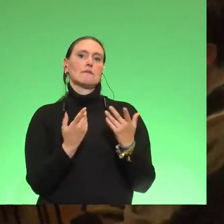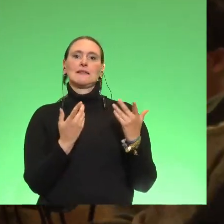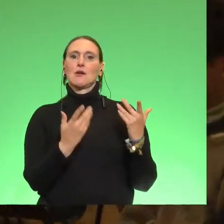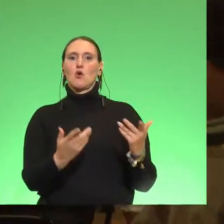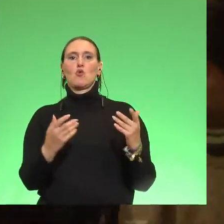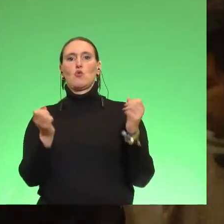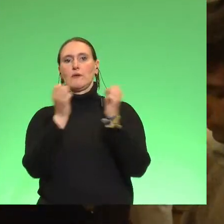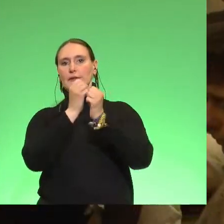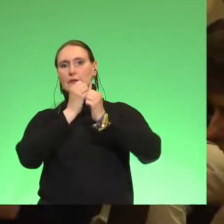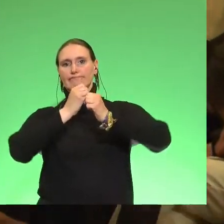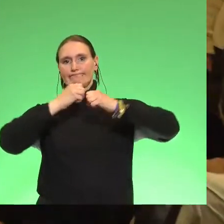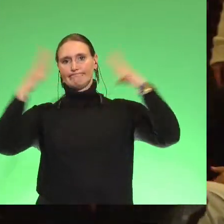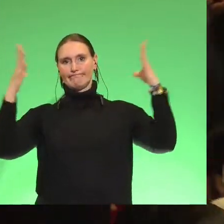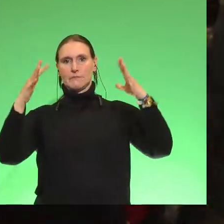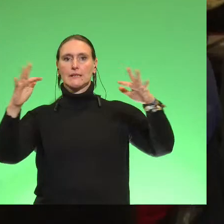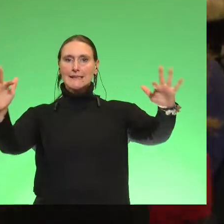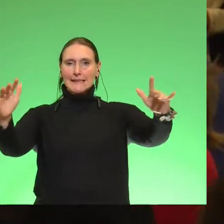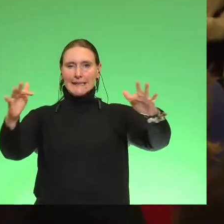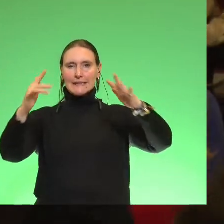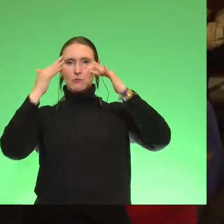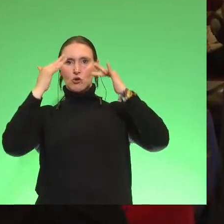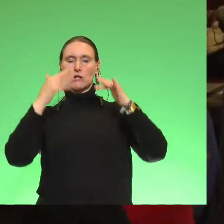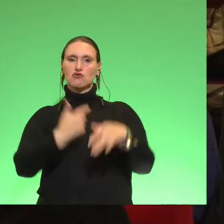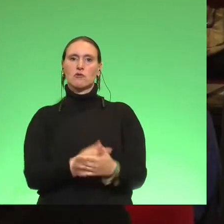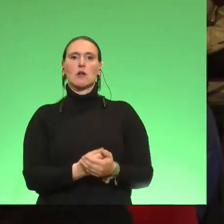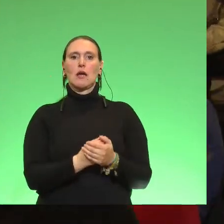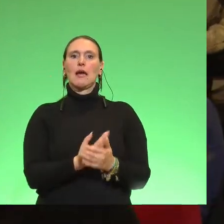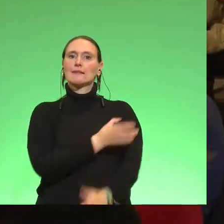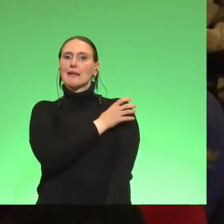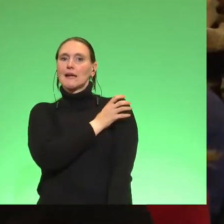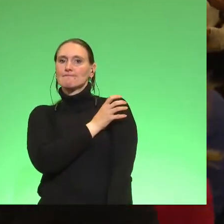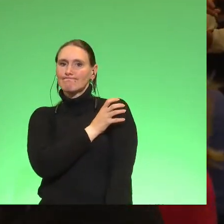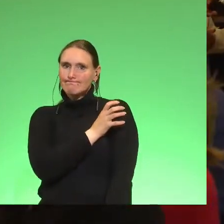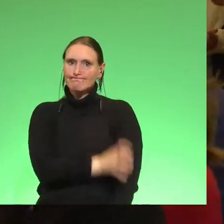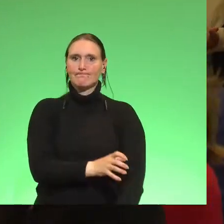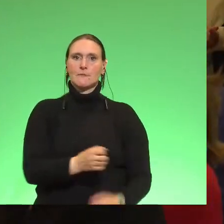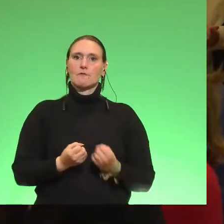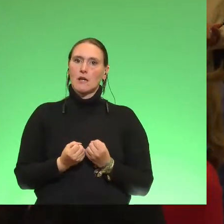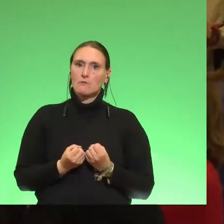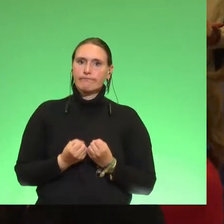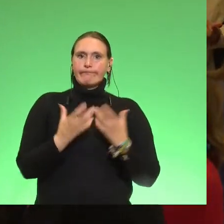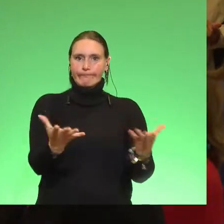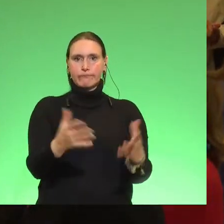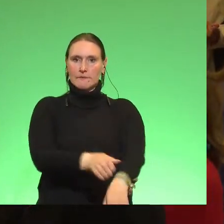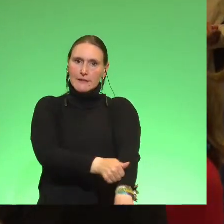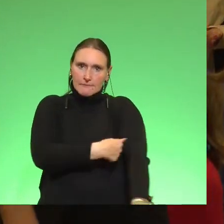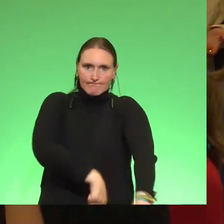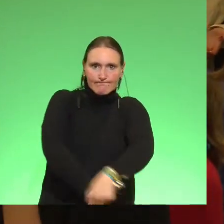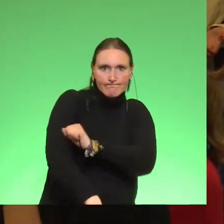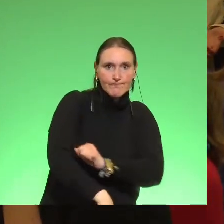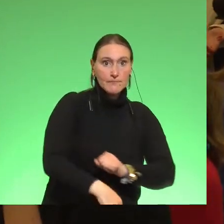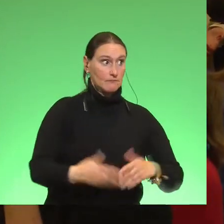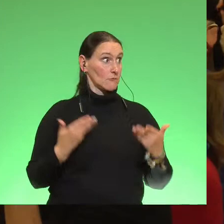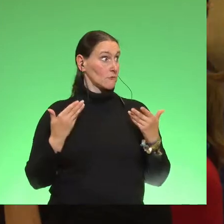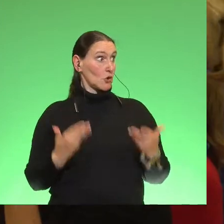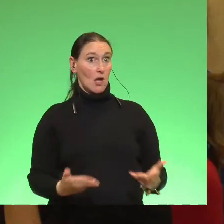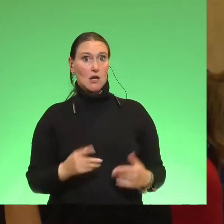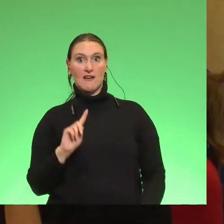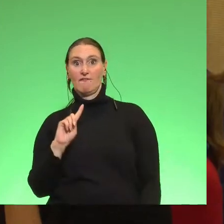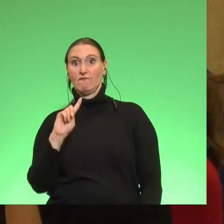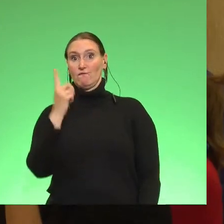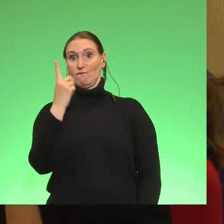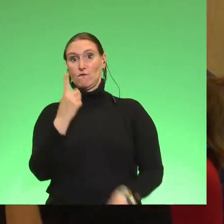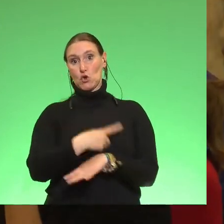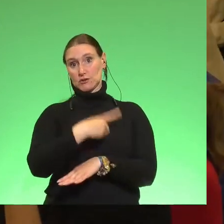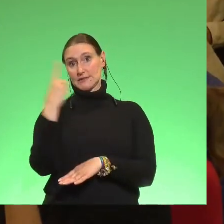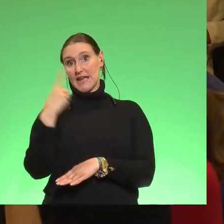enlightenment and inspiration and encouragement. This is my first day here, and